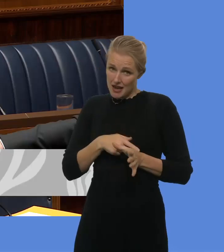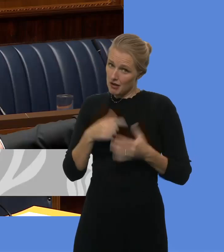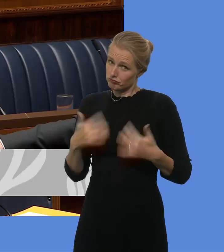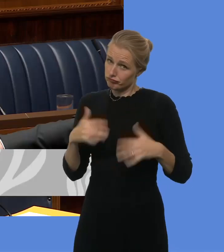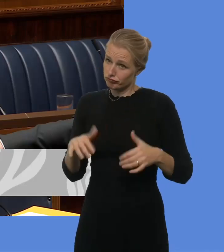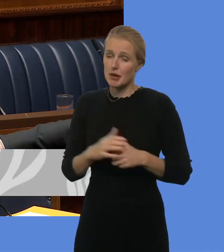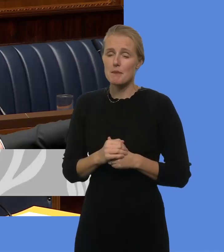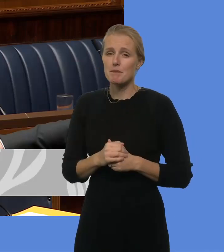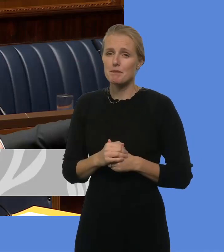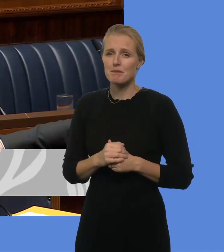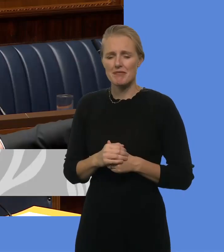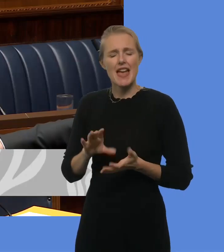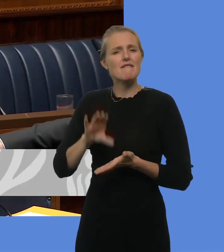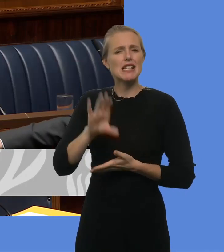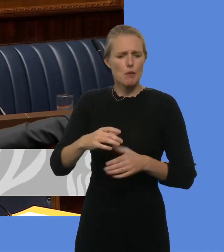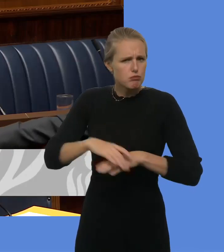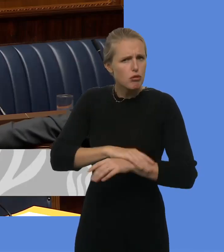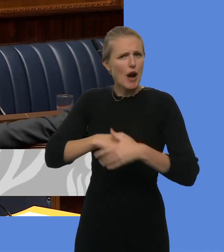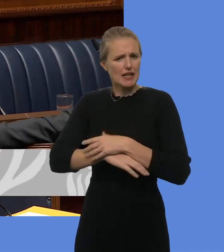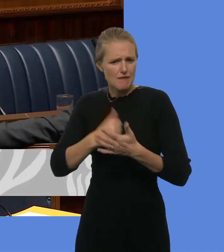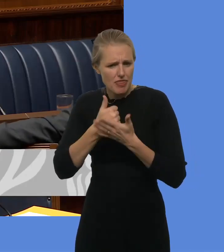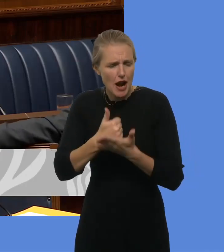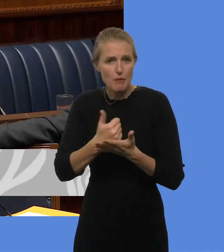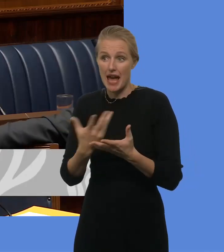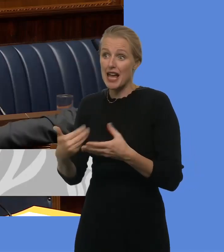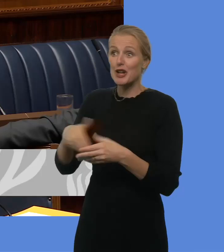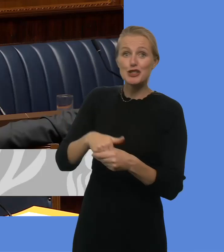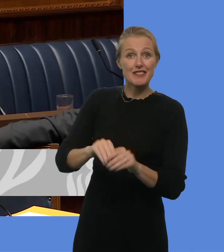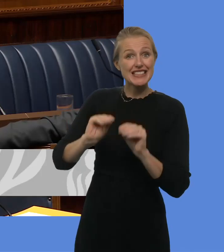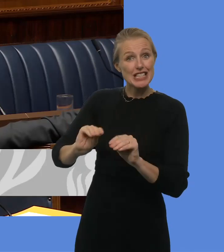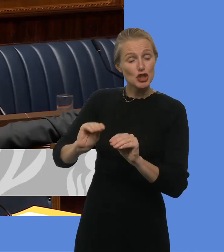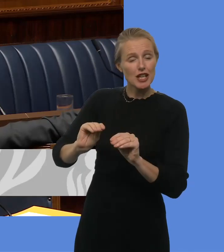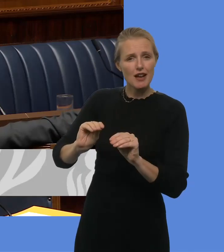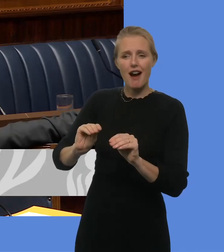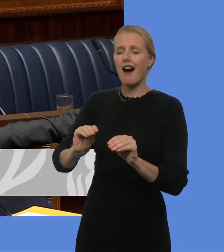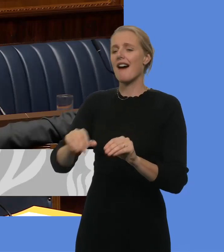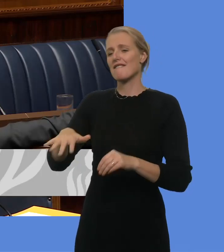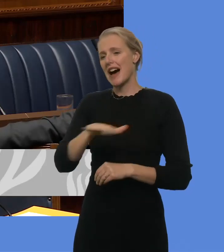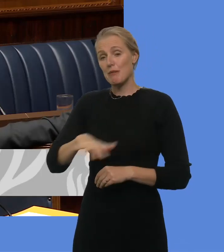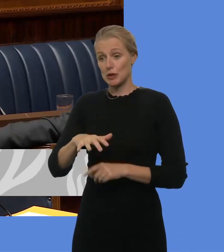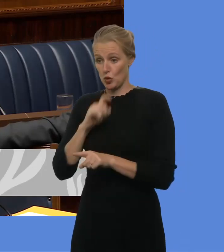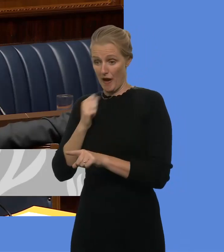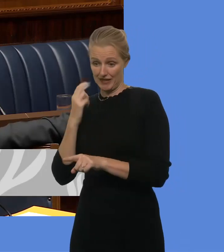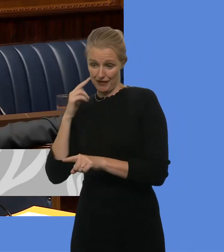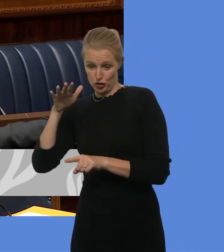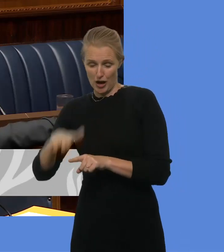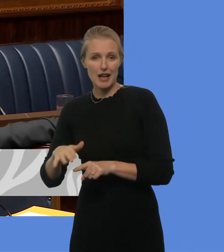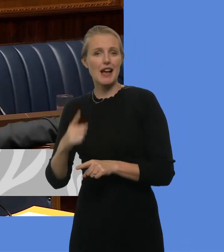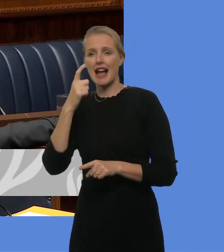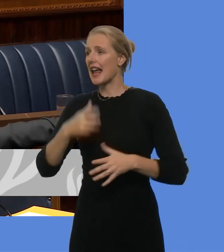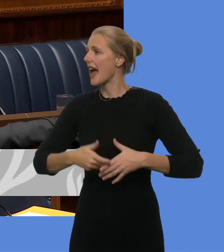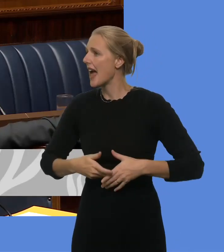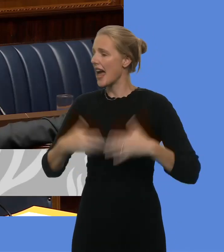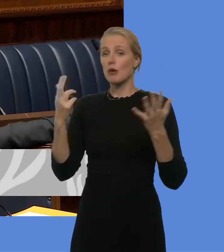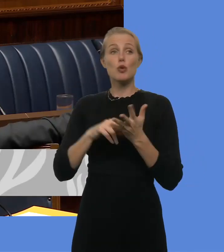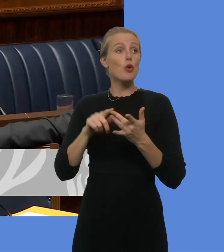By investing in proactive therapy and inclusive teaching, we can ensure families of deaf children are able to access support wherever they live in Northern Ireland,